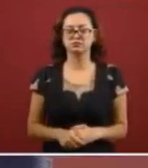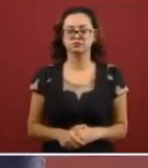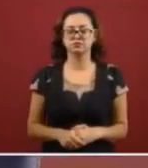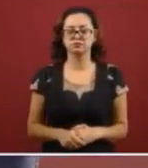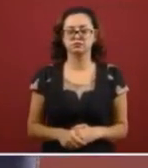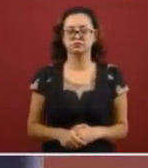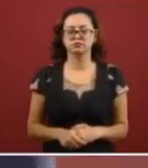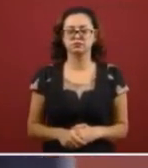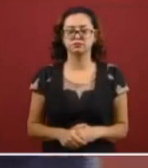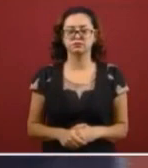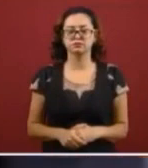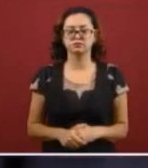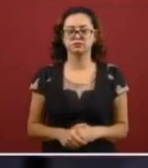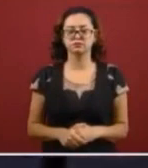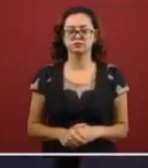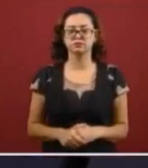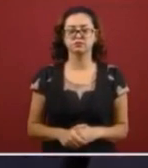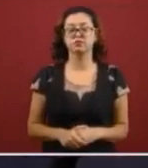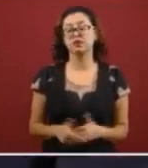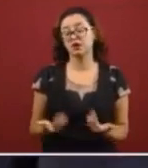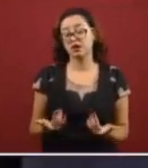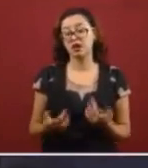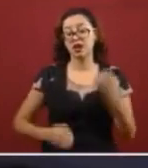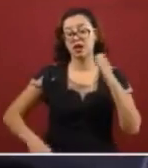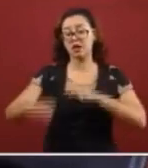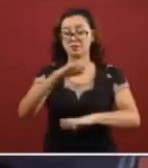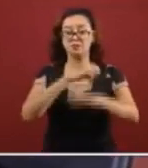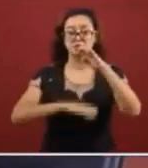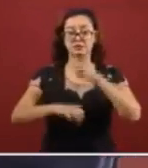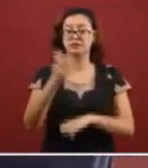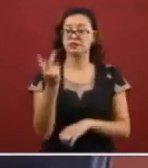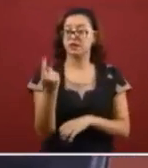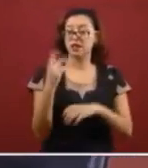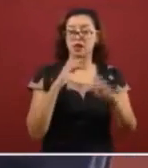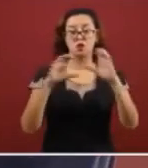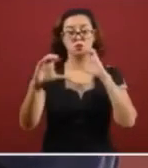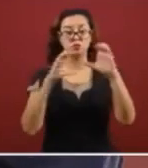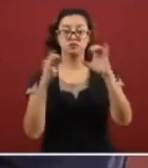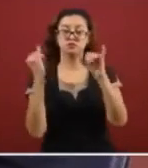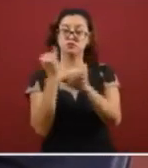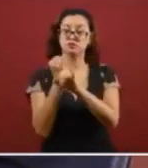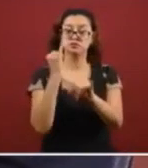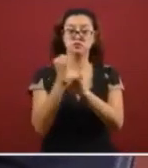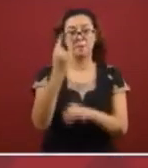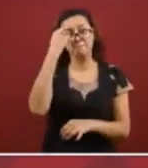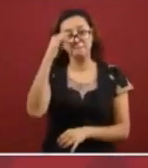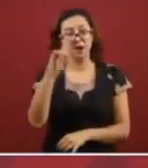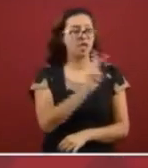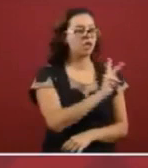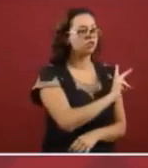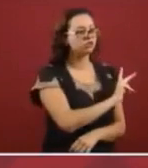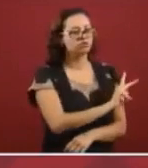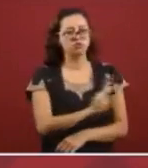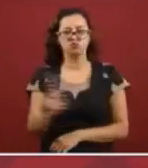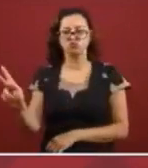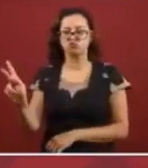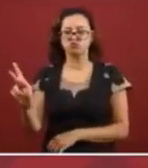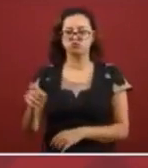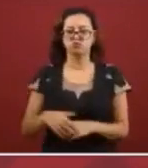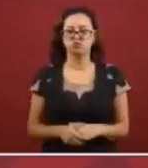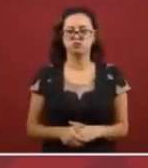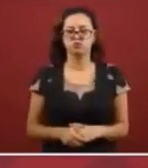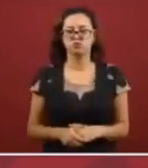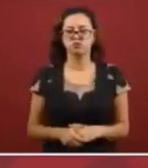Empresa it's a company de telecomunicaciones of telecommunications internet and internet for all. Hoy les